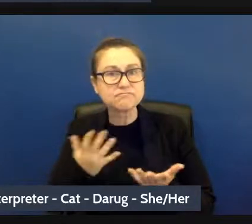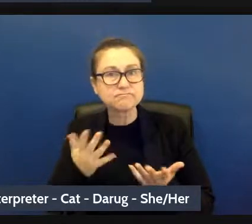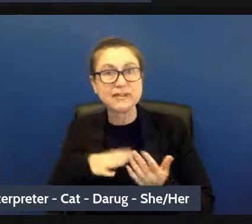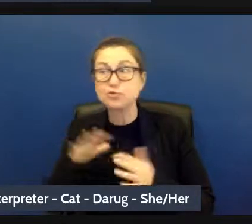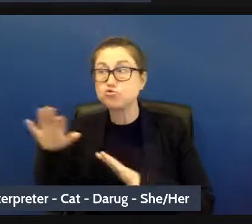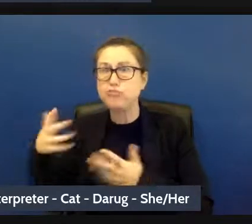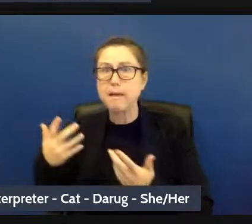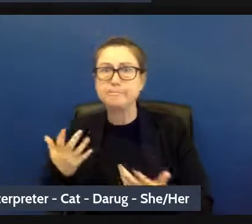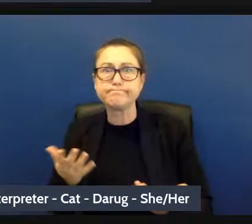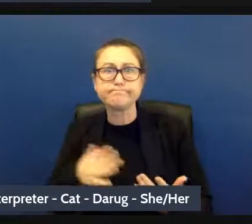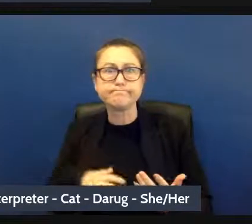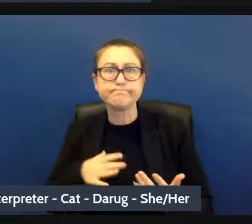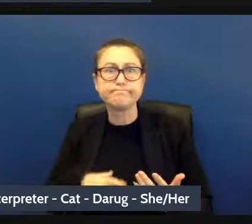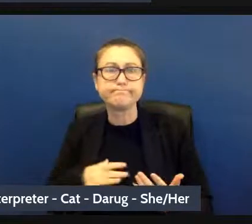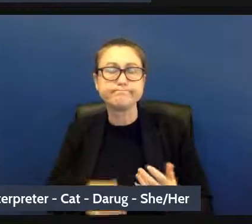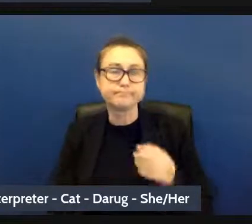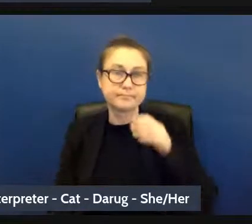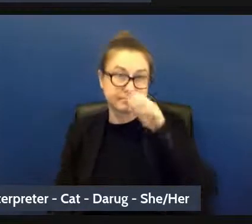one.